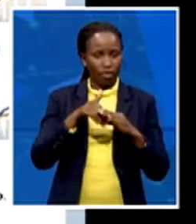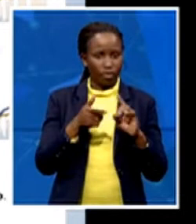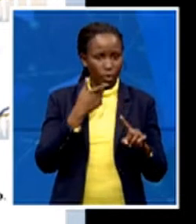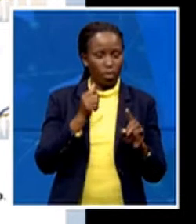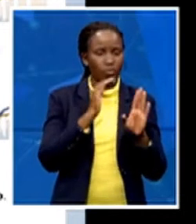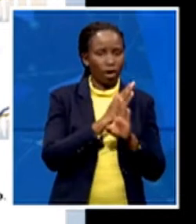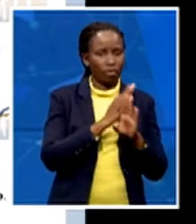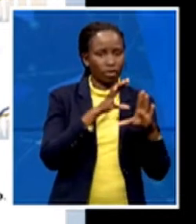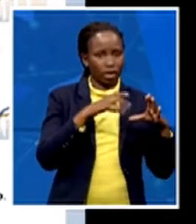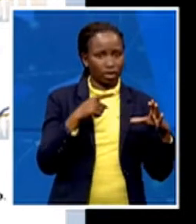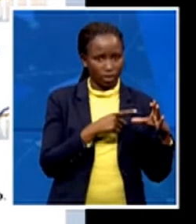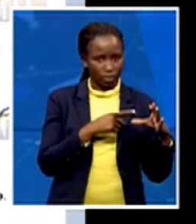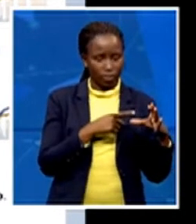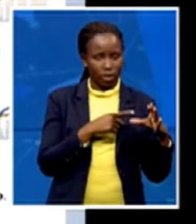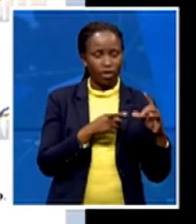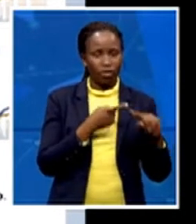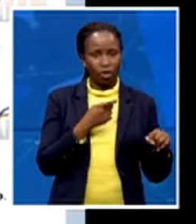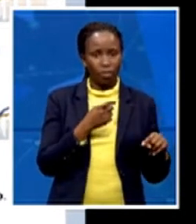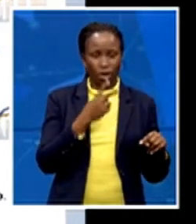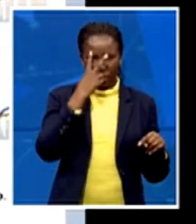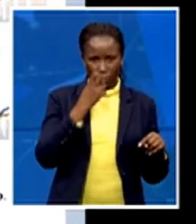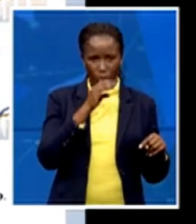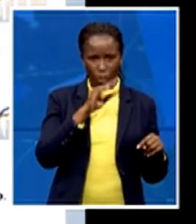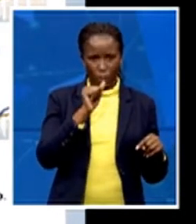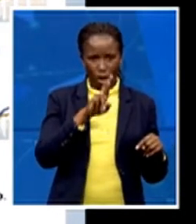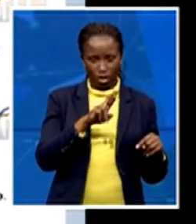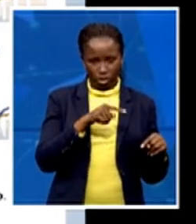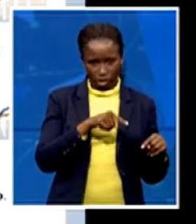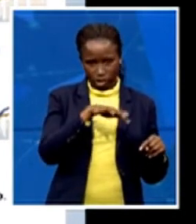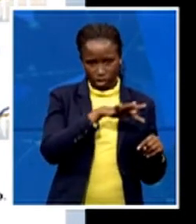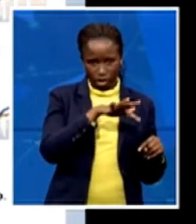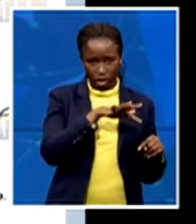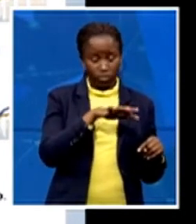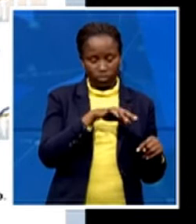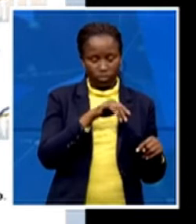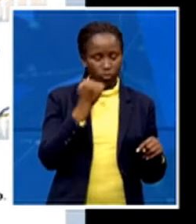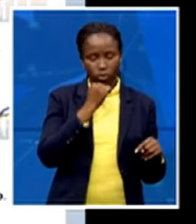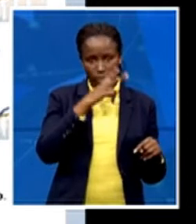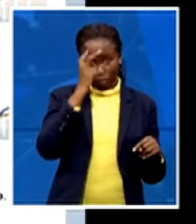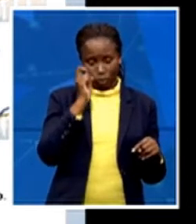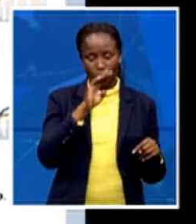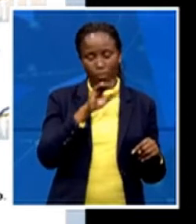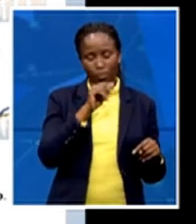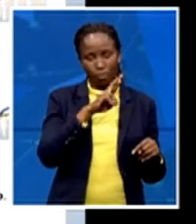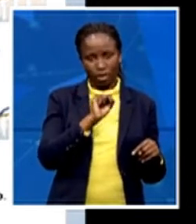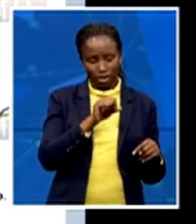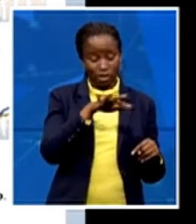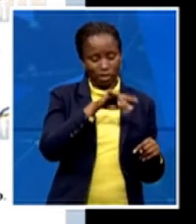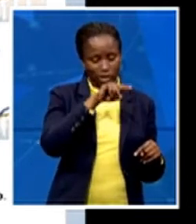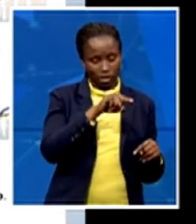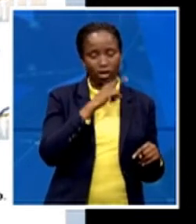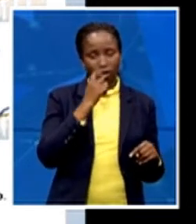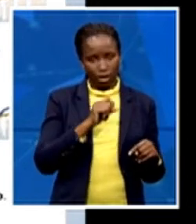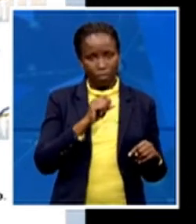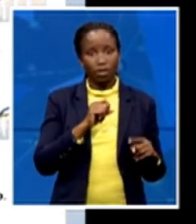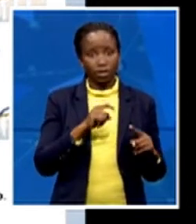public sector. So it's been in the metro is very much driven by people that test in the public sector, in the private sector. And